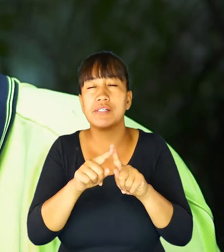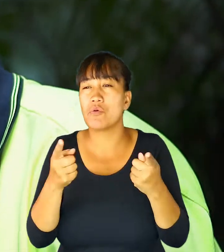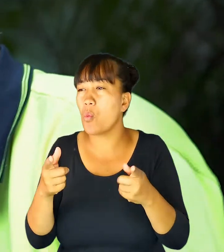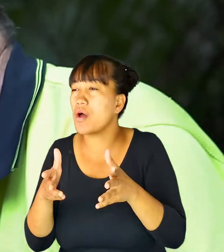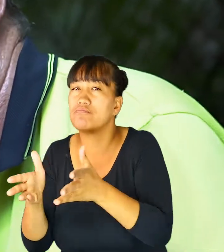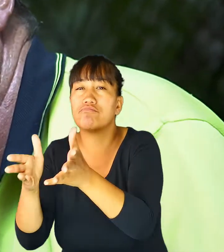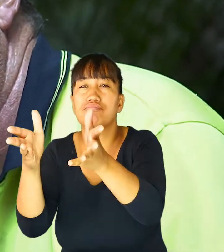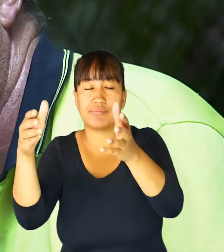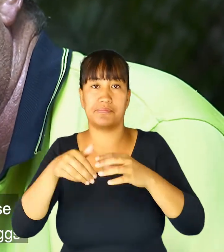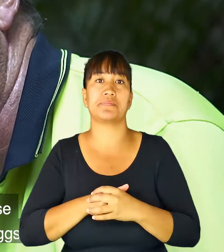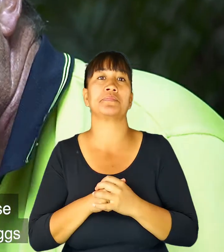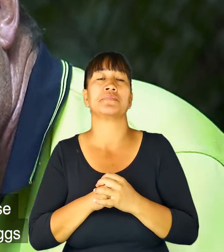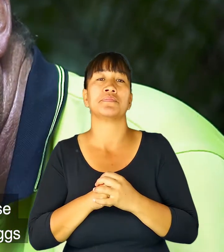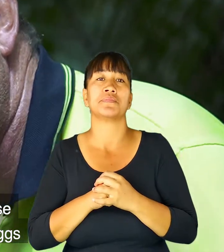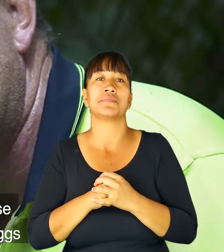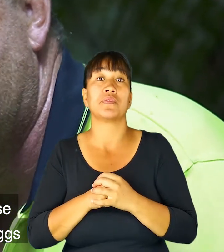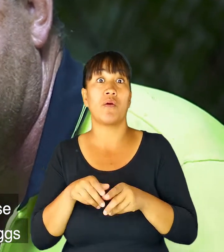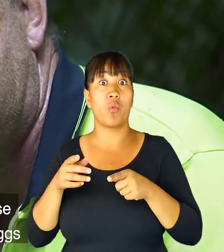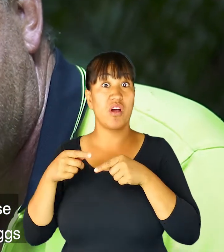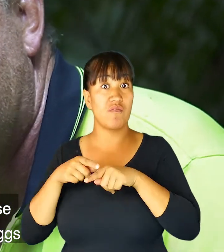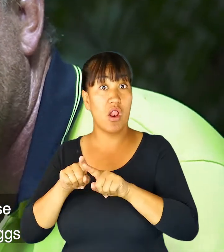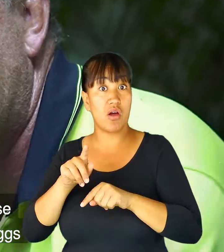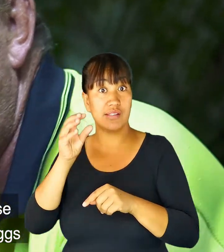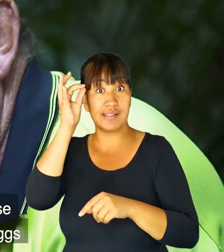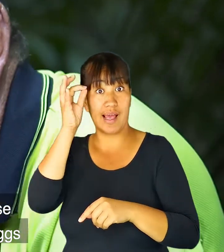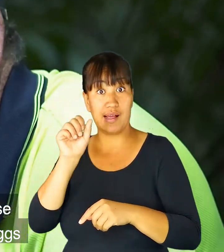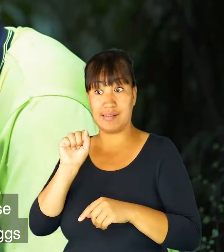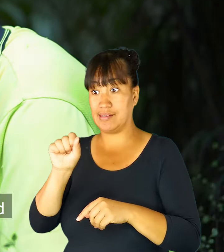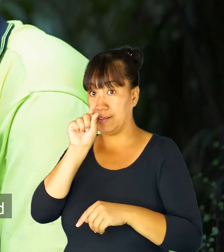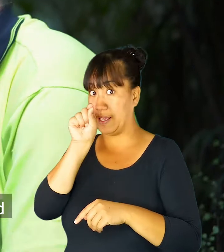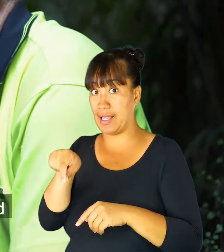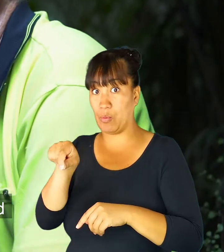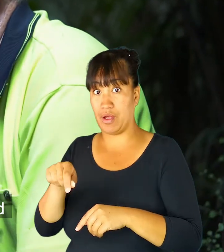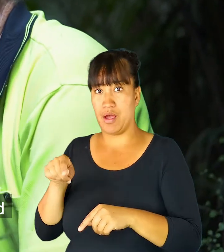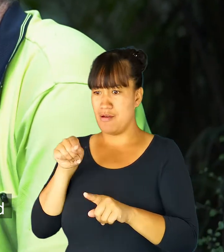artificially, if you like. So we follow the dads, because it's the dads that sit on the eggs,